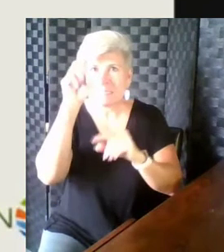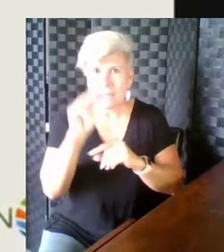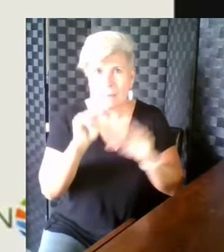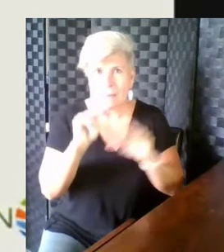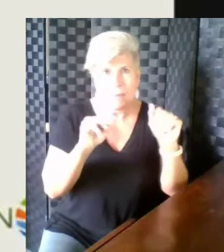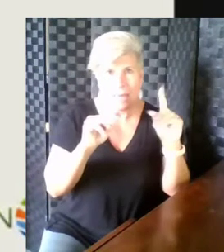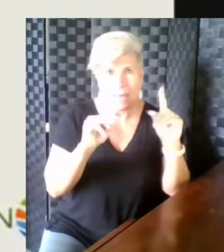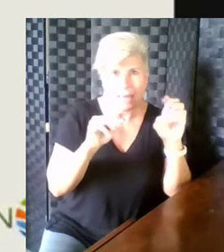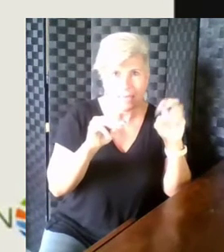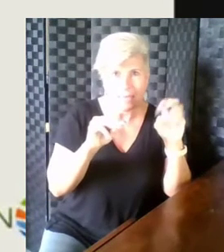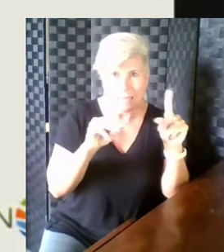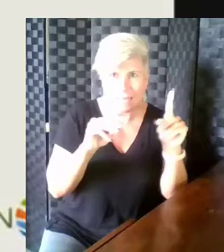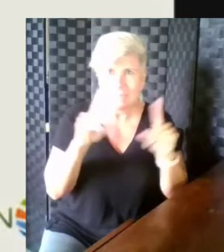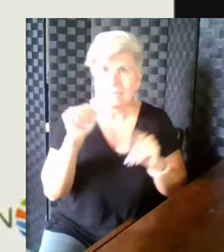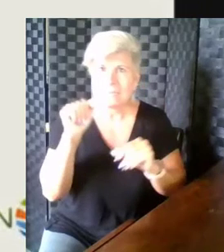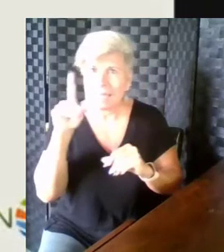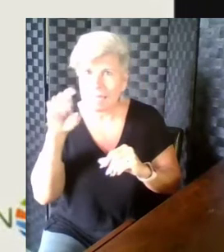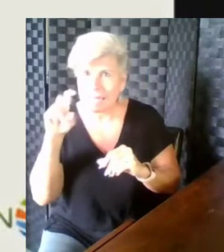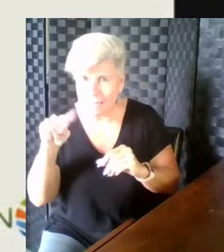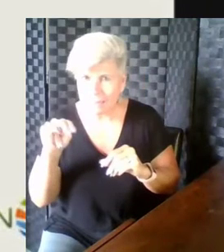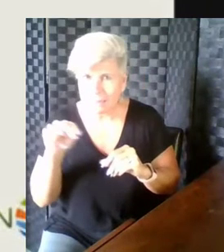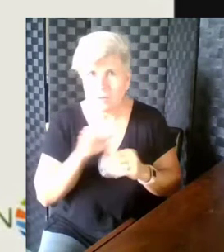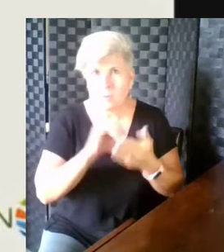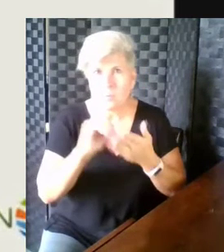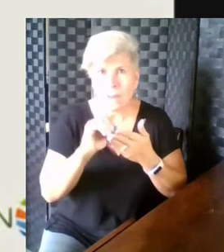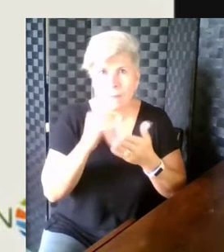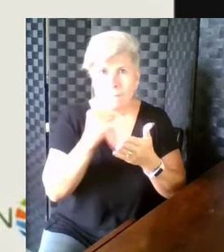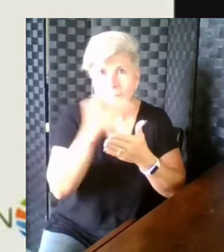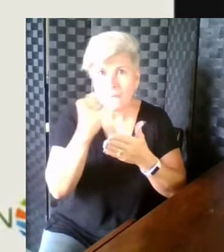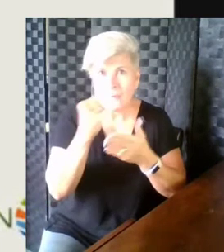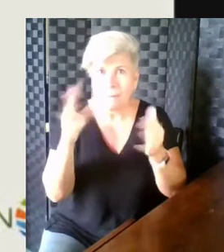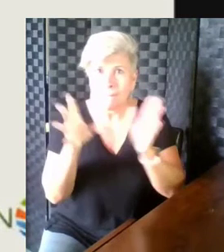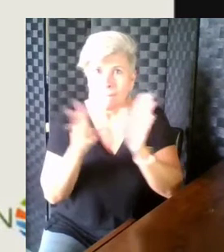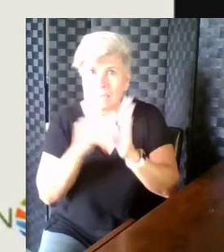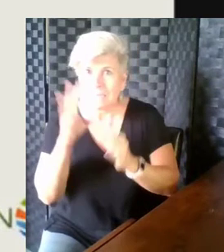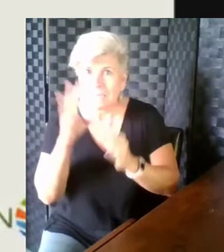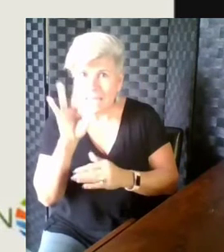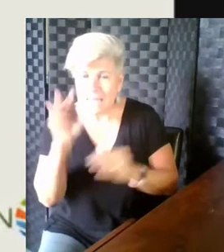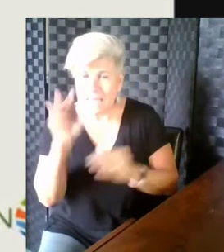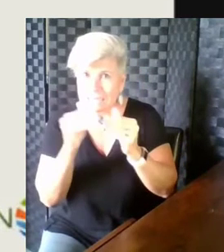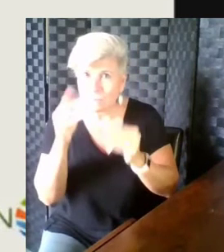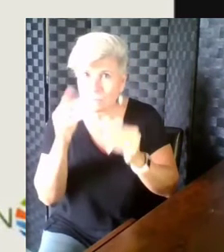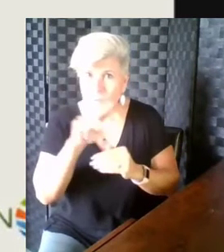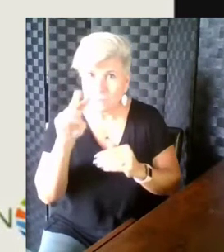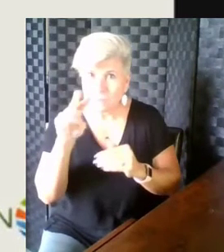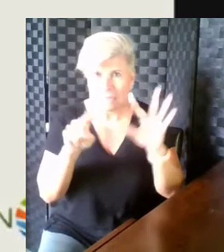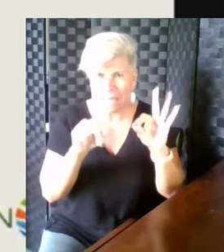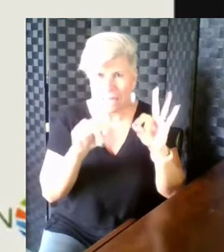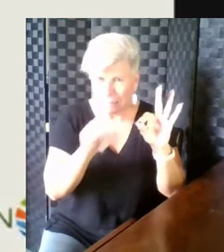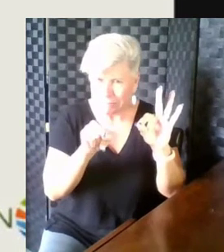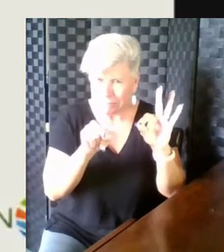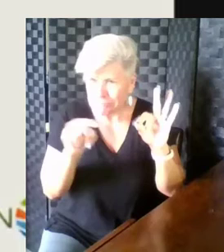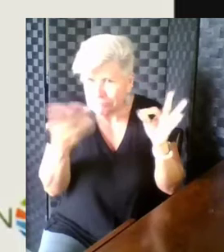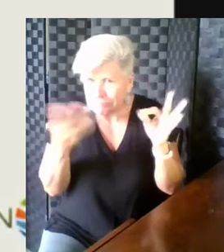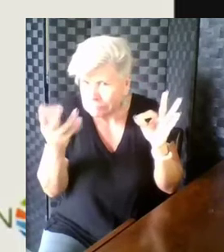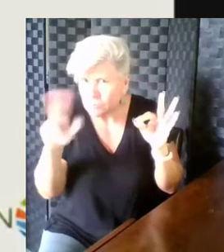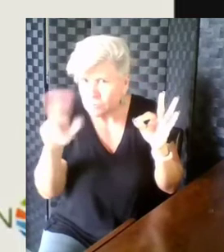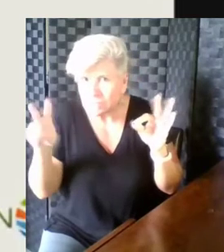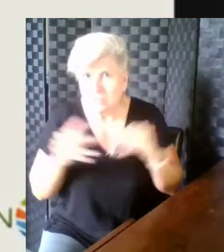and some unknown value. I'll start by writing out blank plus 9 equals 22. 9 plus blank equals